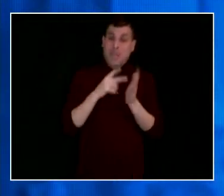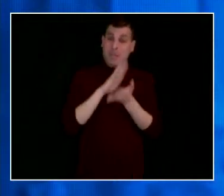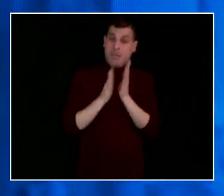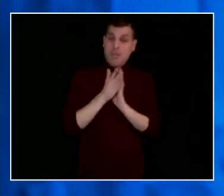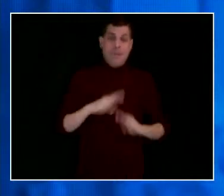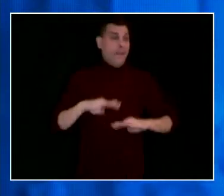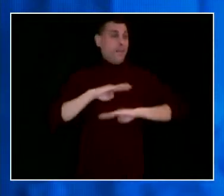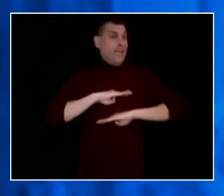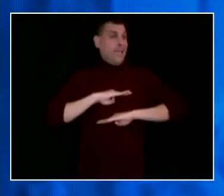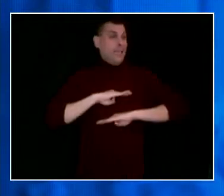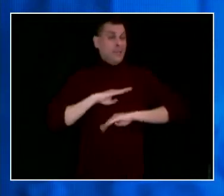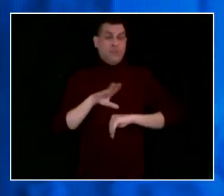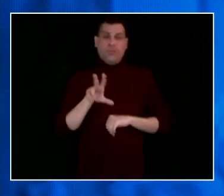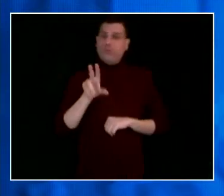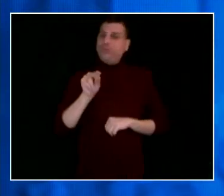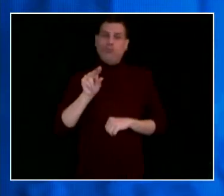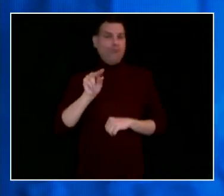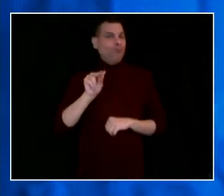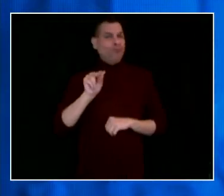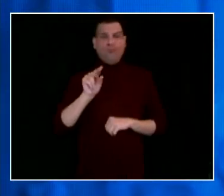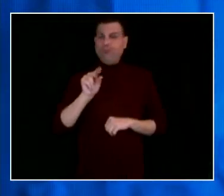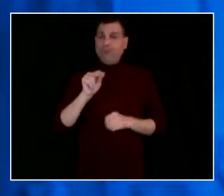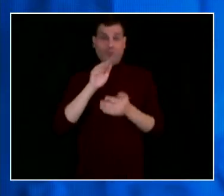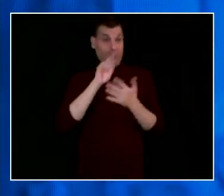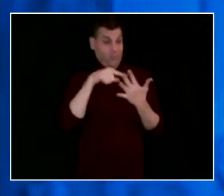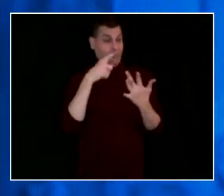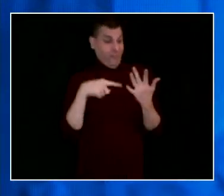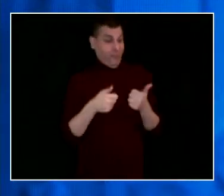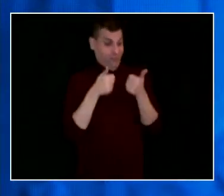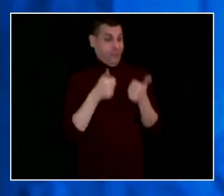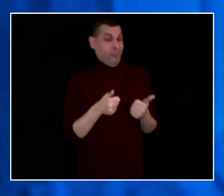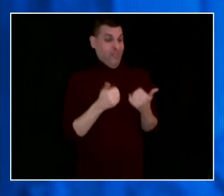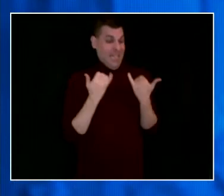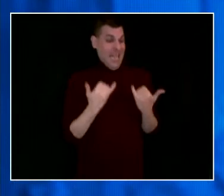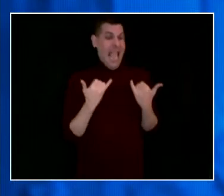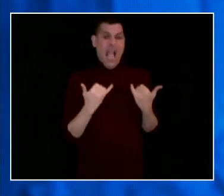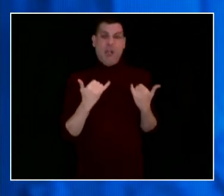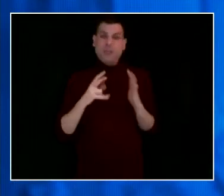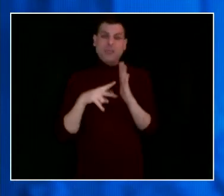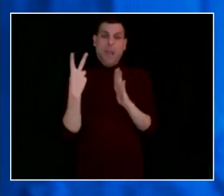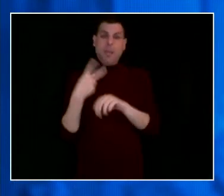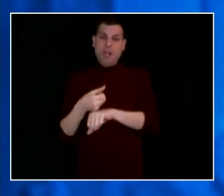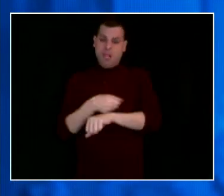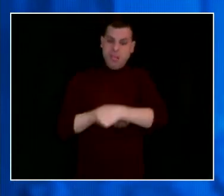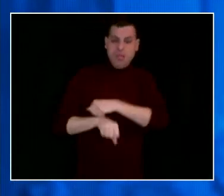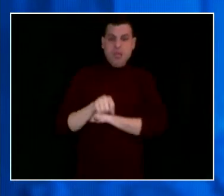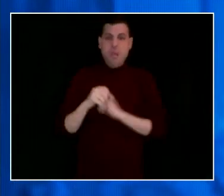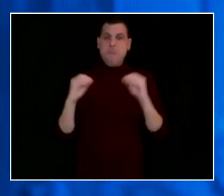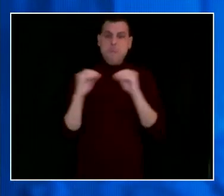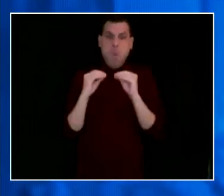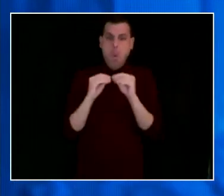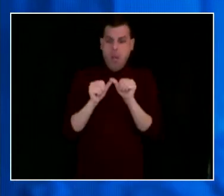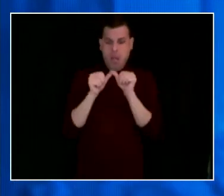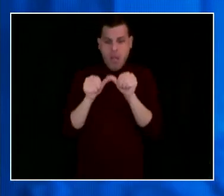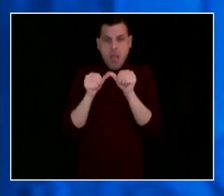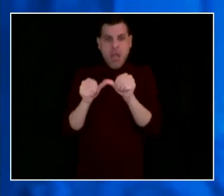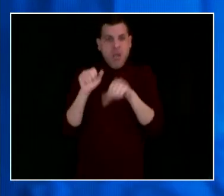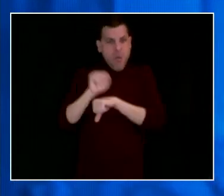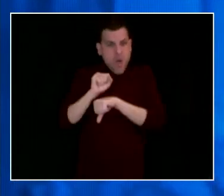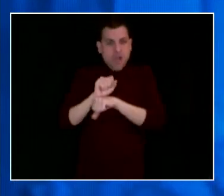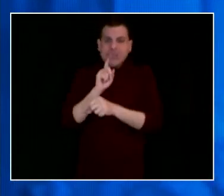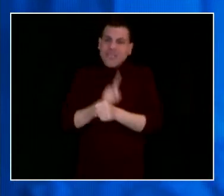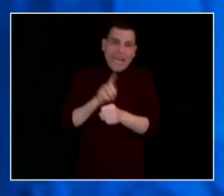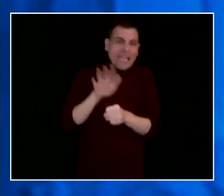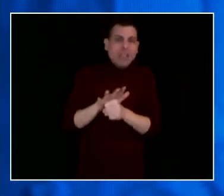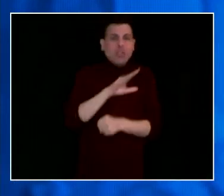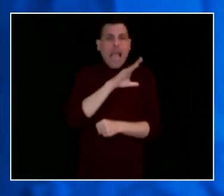No, now is the time for renewed dedication and continued education. Because no matter what challenges